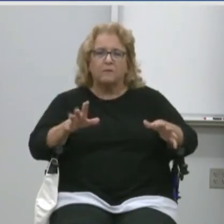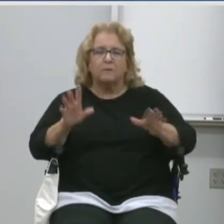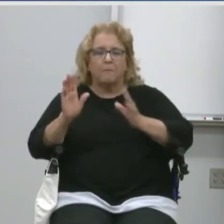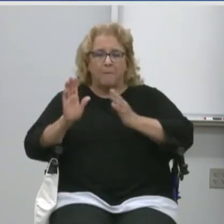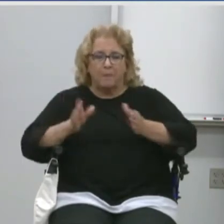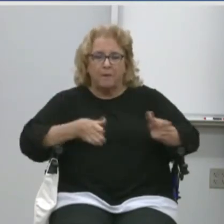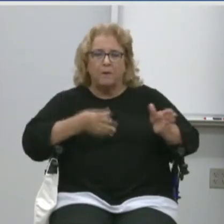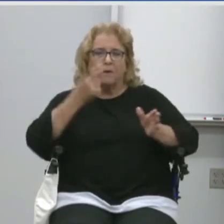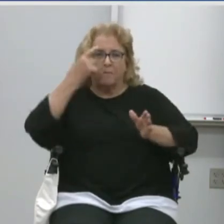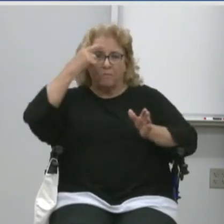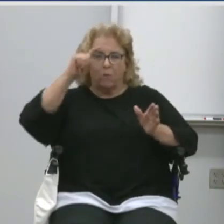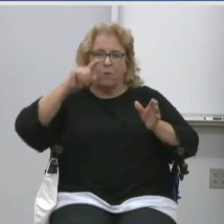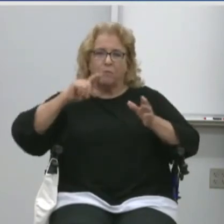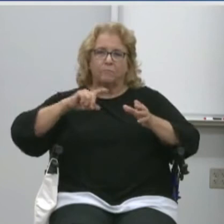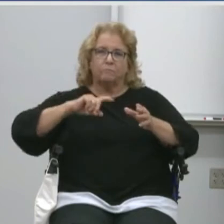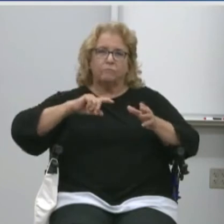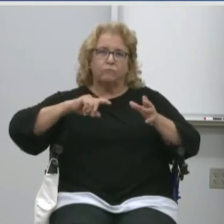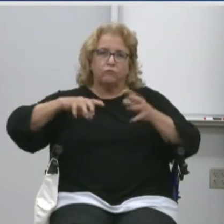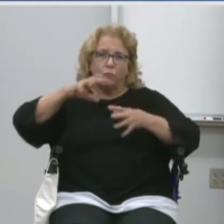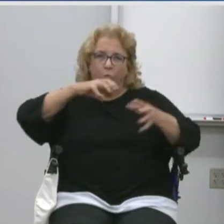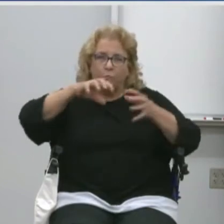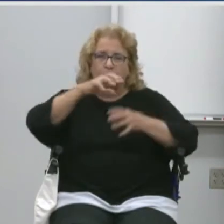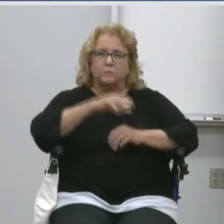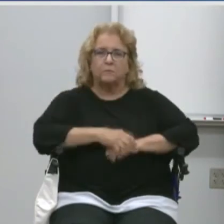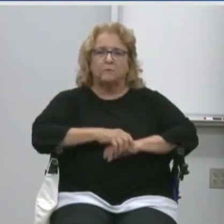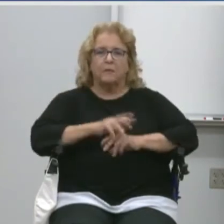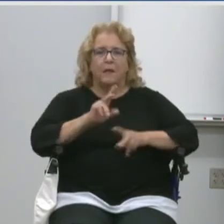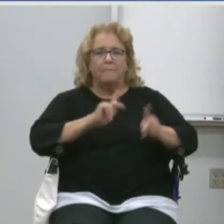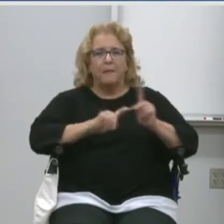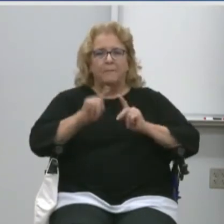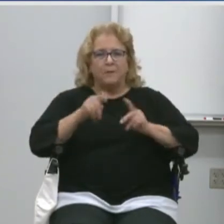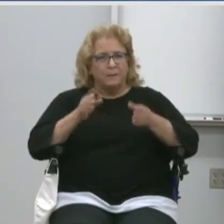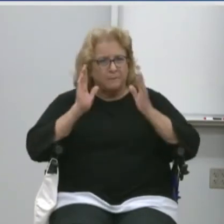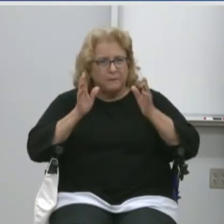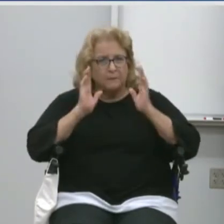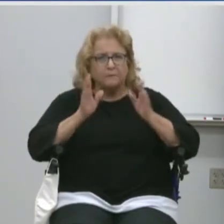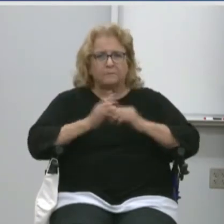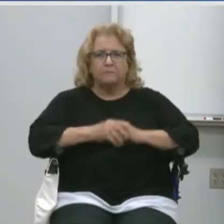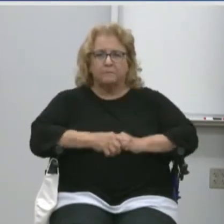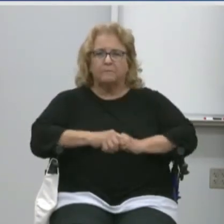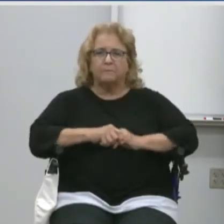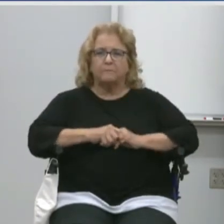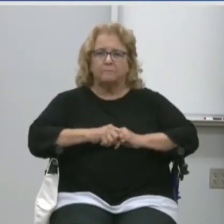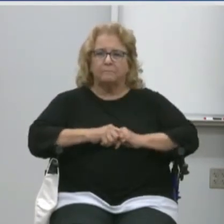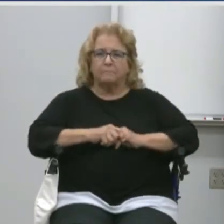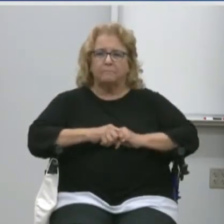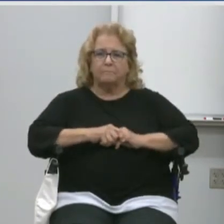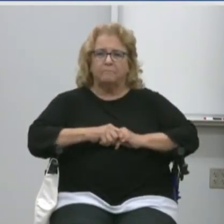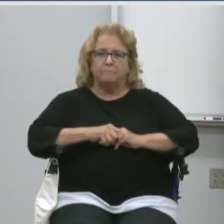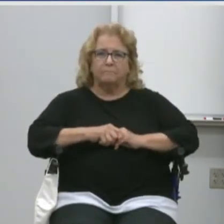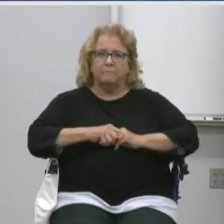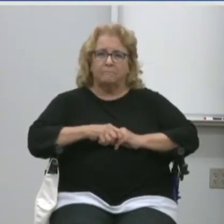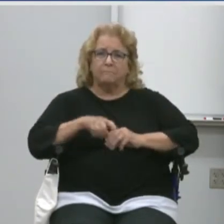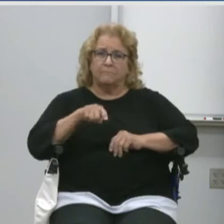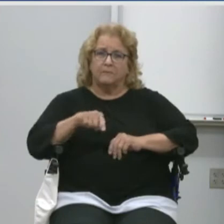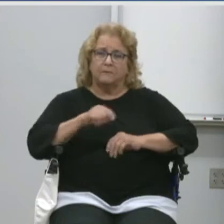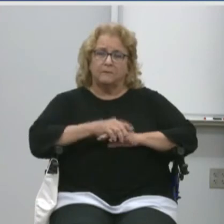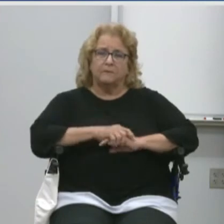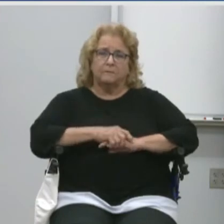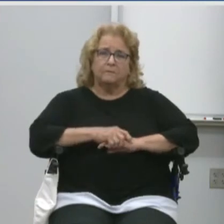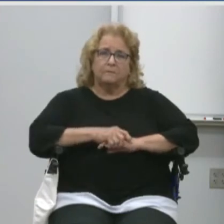this storm. And people need to pay attention. This is going to be